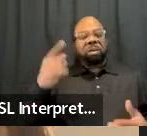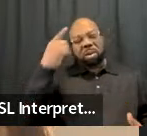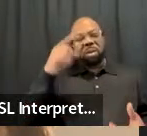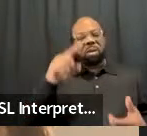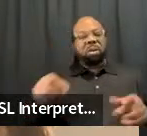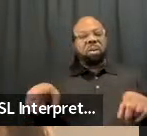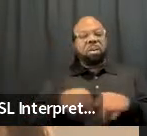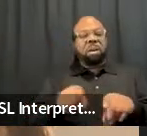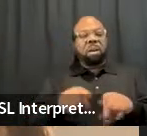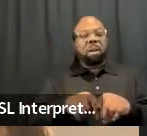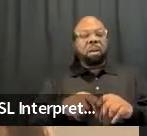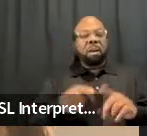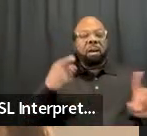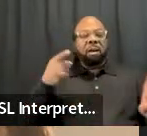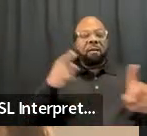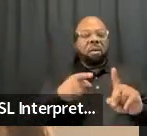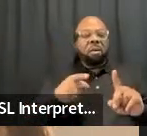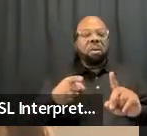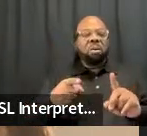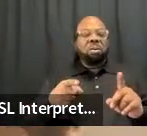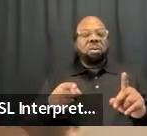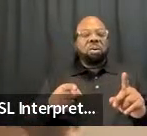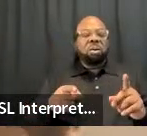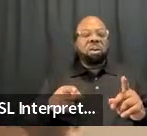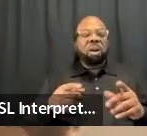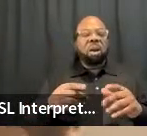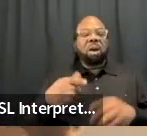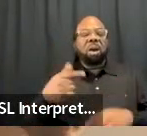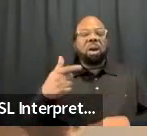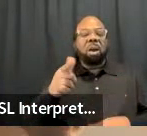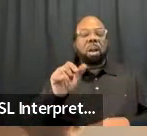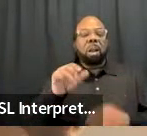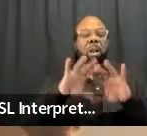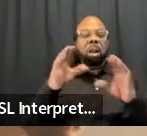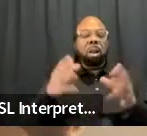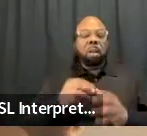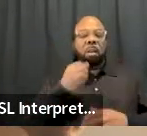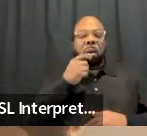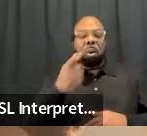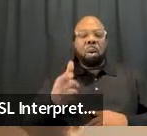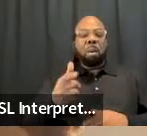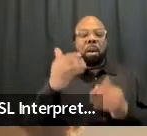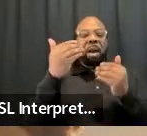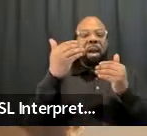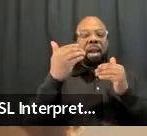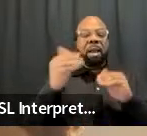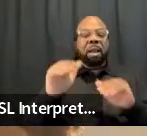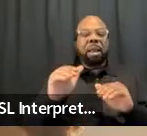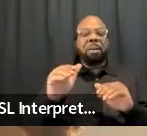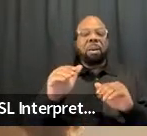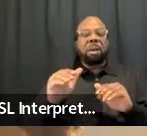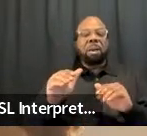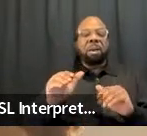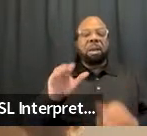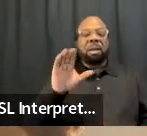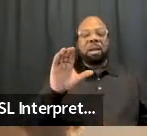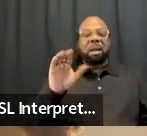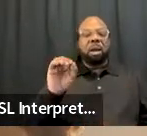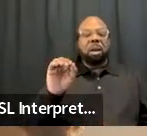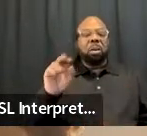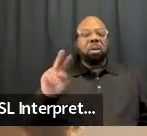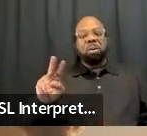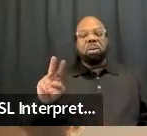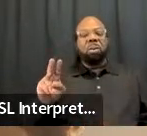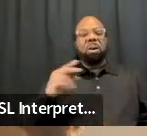greater climate catastrophe by limiting carbon dioxide emissions and thereby eliminating or reducing